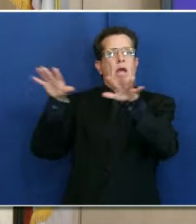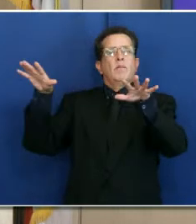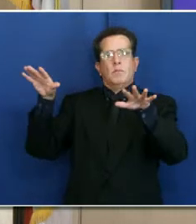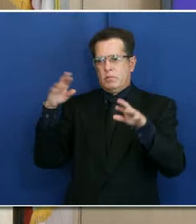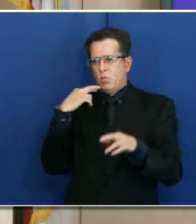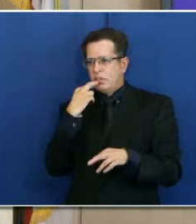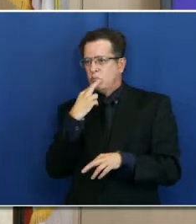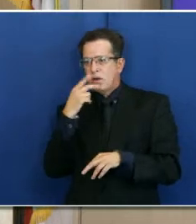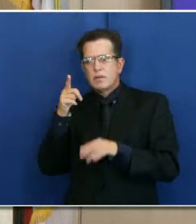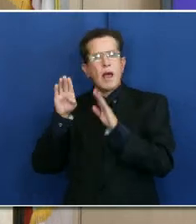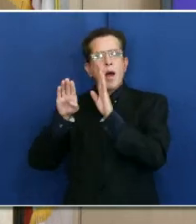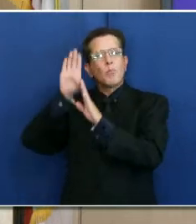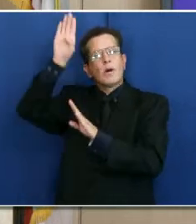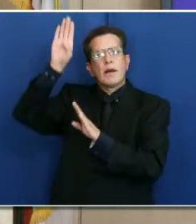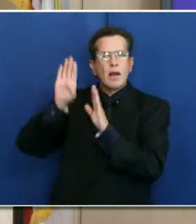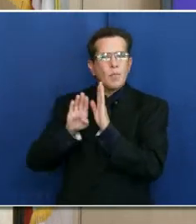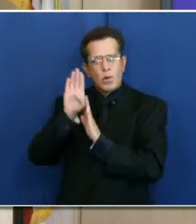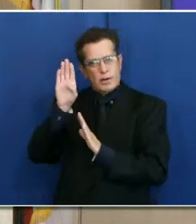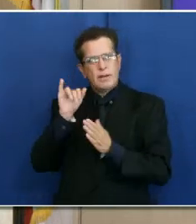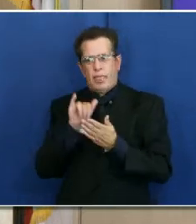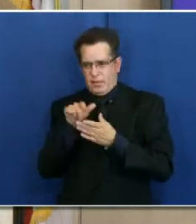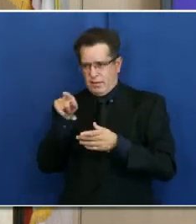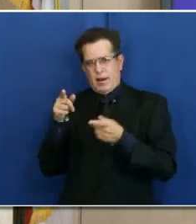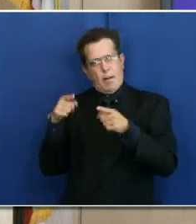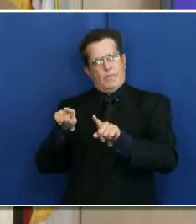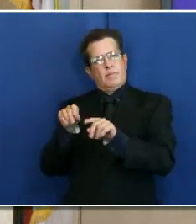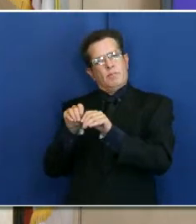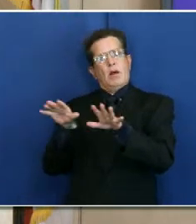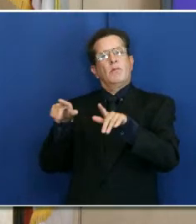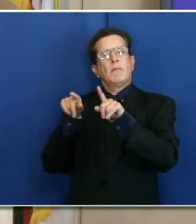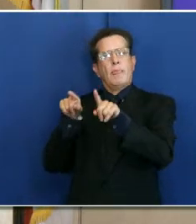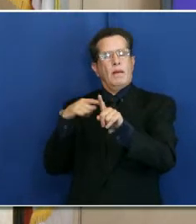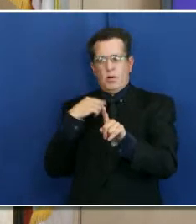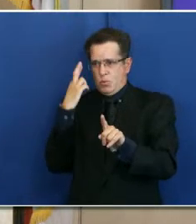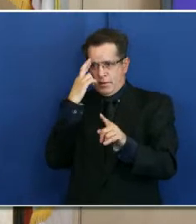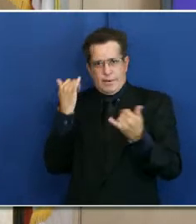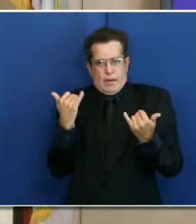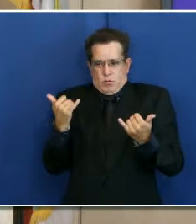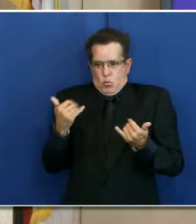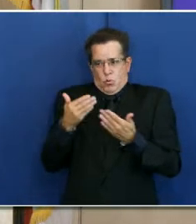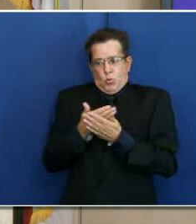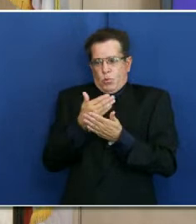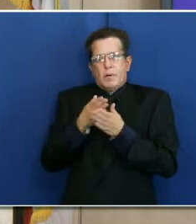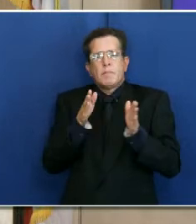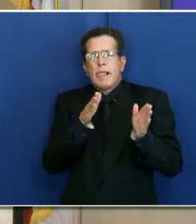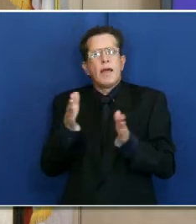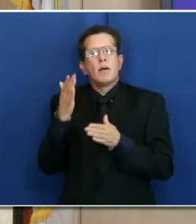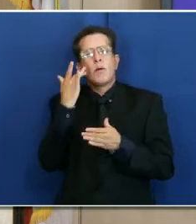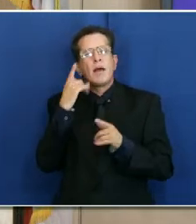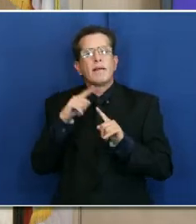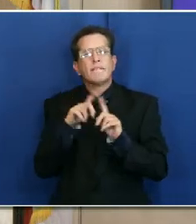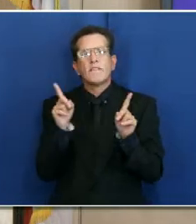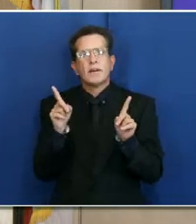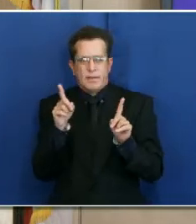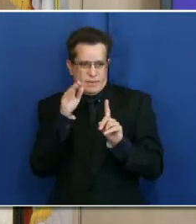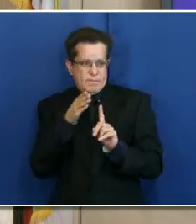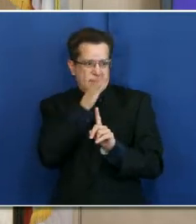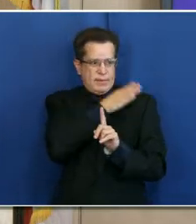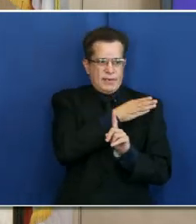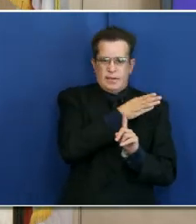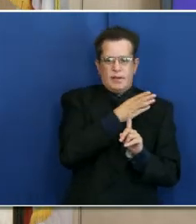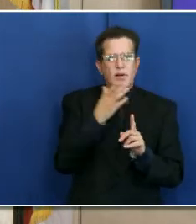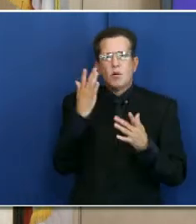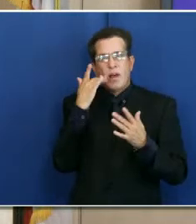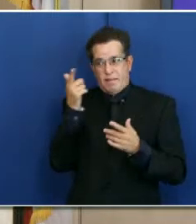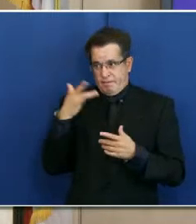are where a lot of them are. So what is in this latest reopening plan, as of the current tier that we're on, that